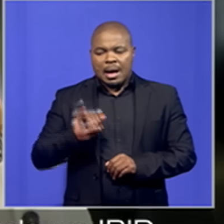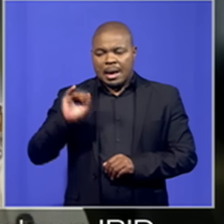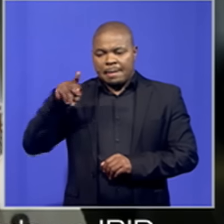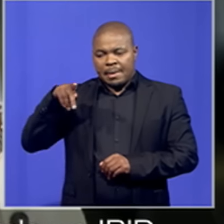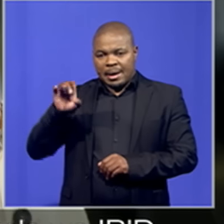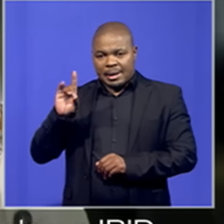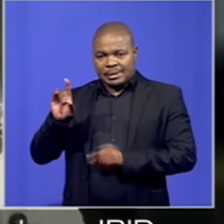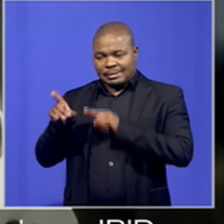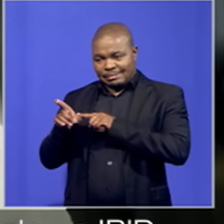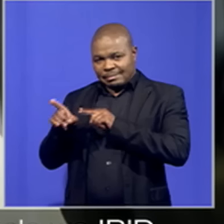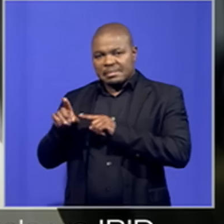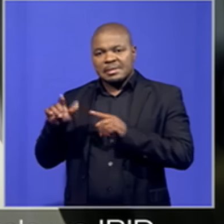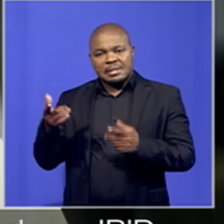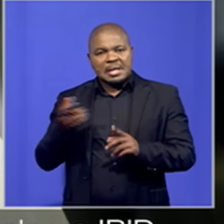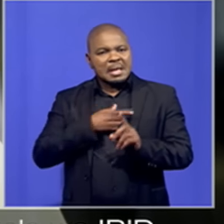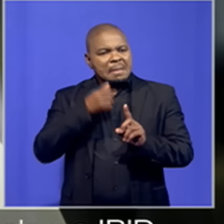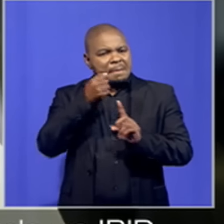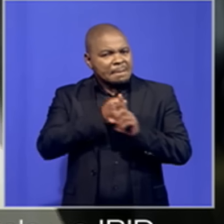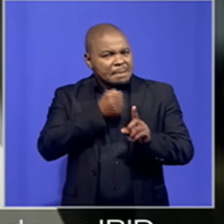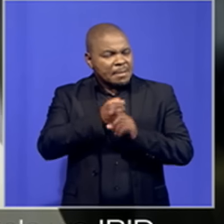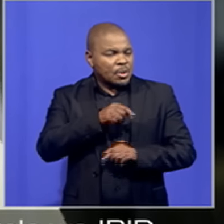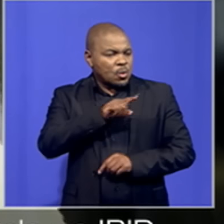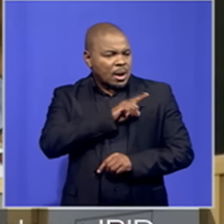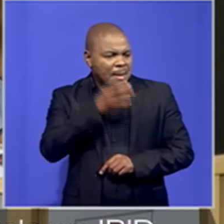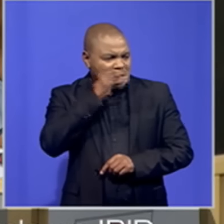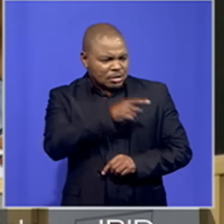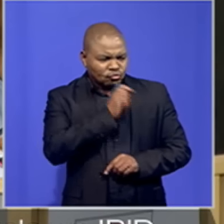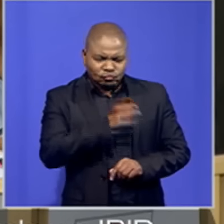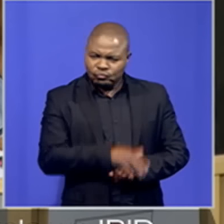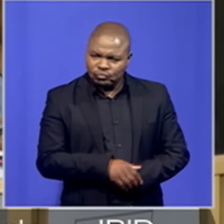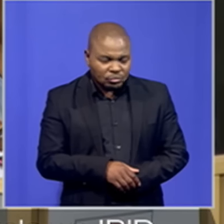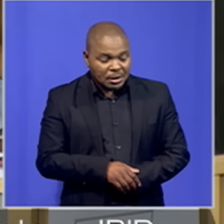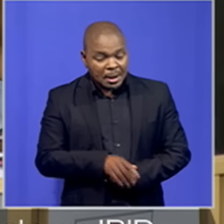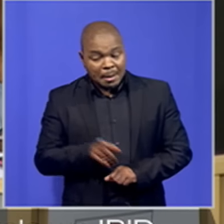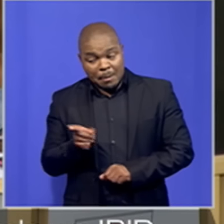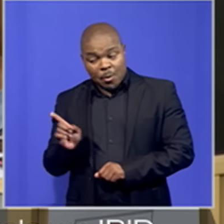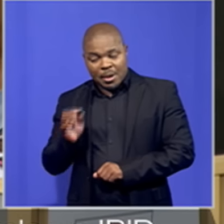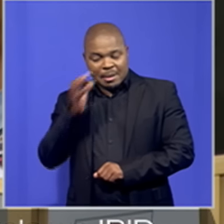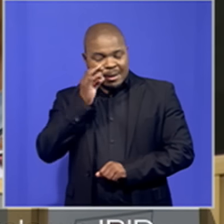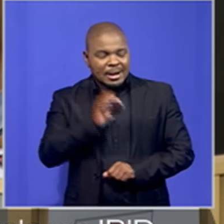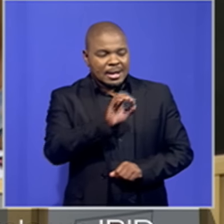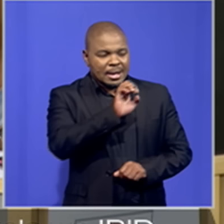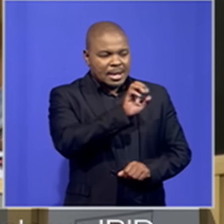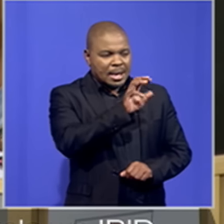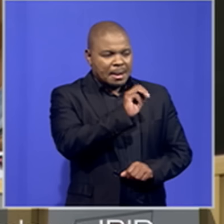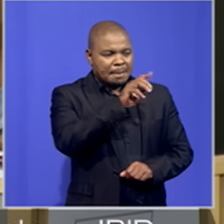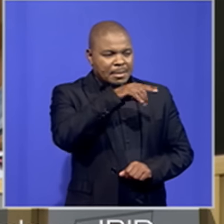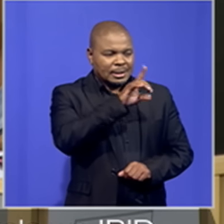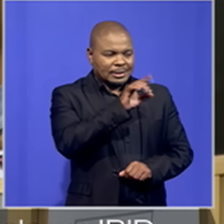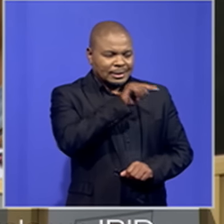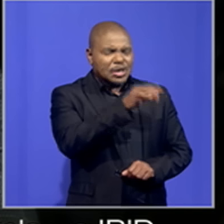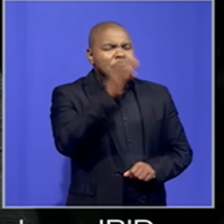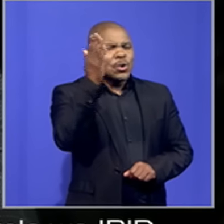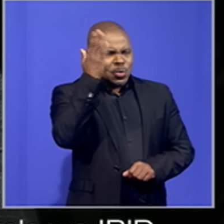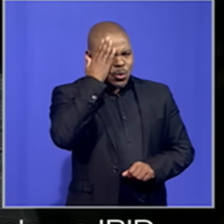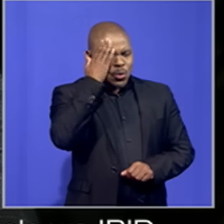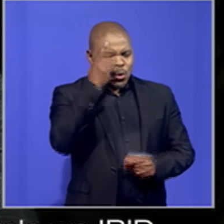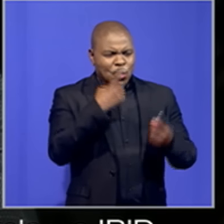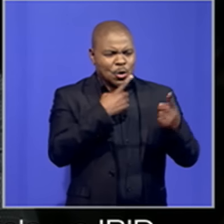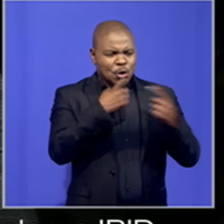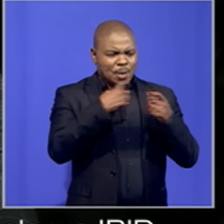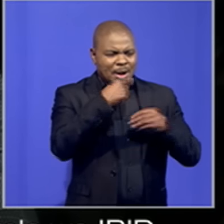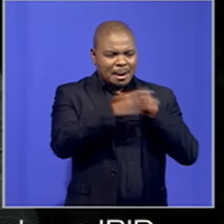IPID ba ba lwang kgatlhanong le magato ano ba bega gore EMPD e ne e itse ka ga dingongorego tse di begilweng kgatlhanong le